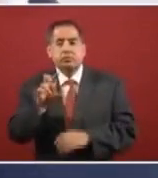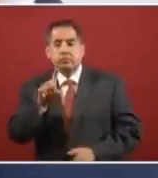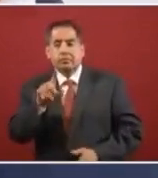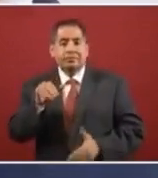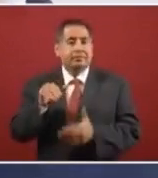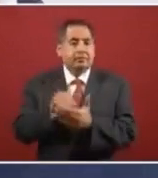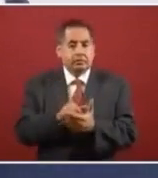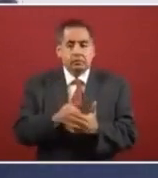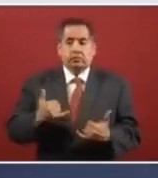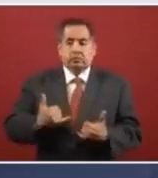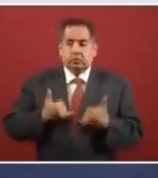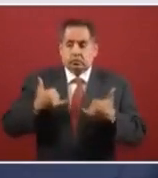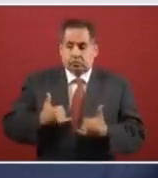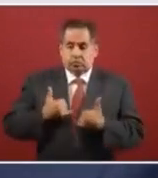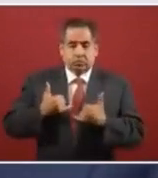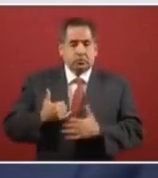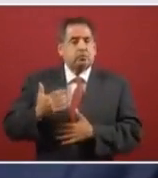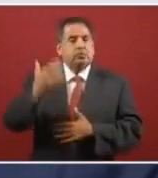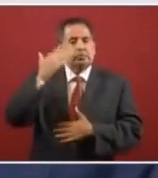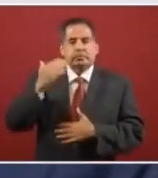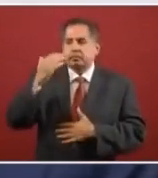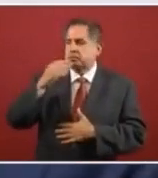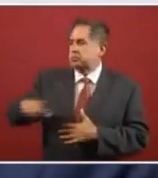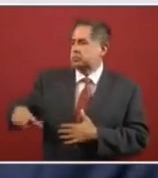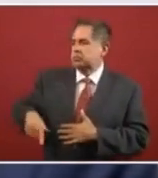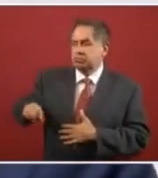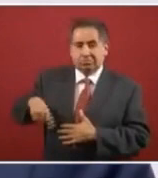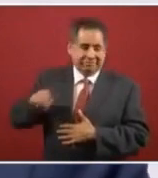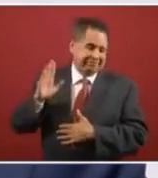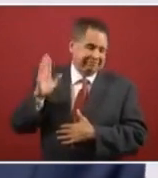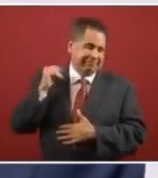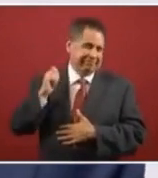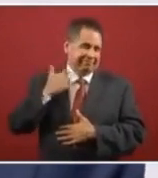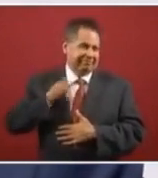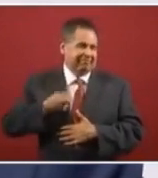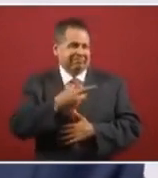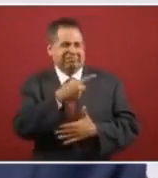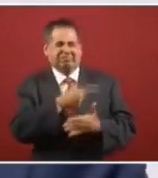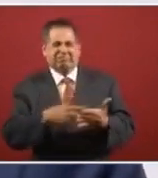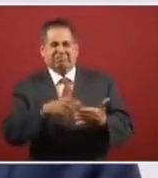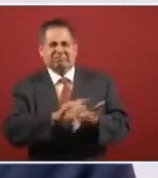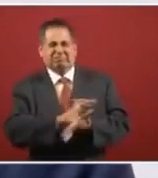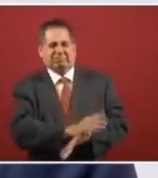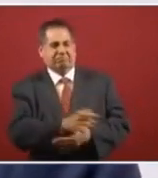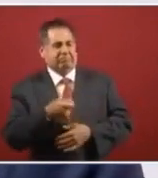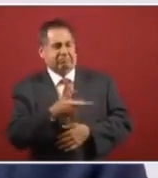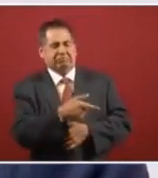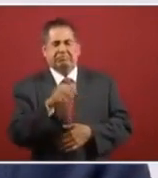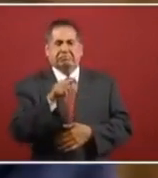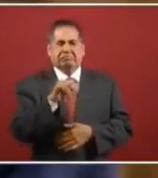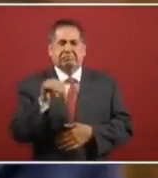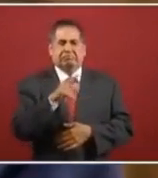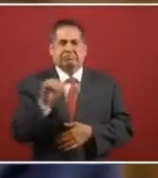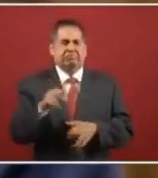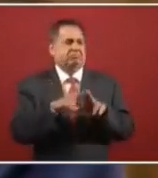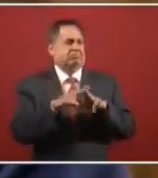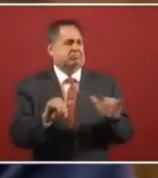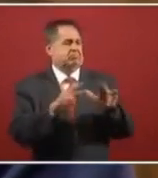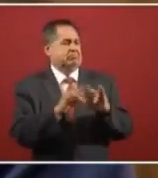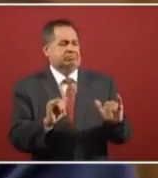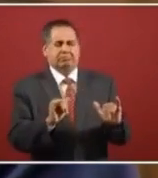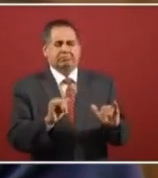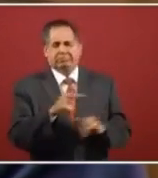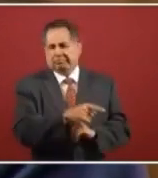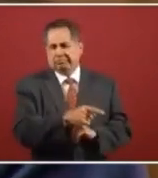thousand you said earlier that before were discriminated and treated as neither work nor